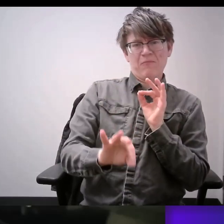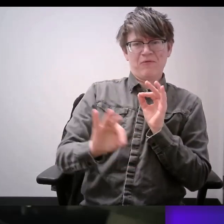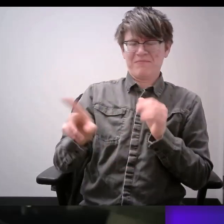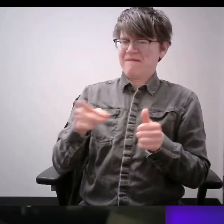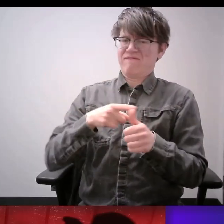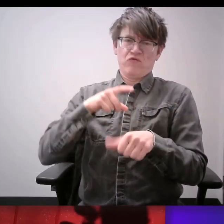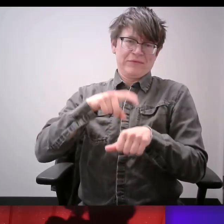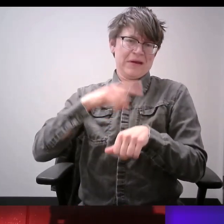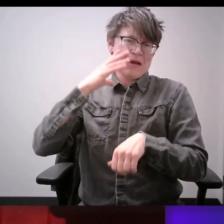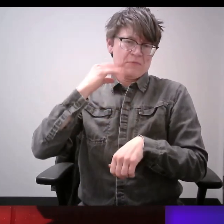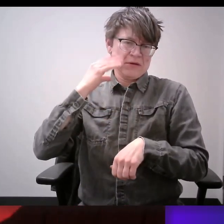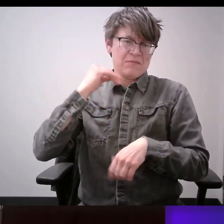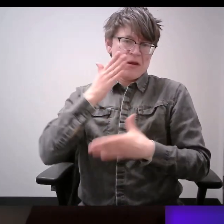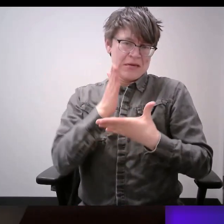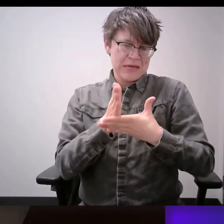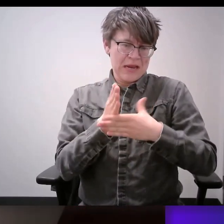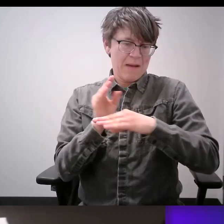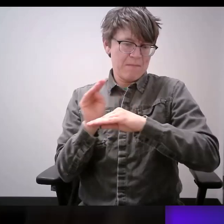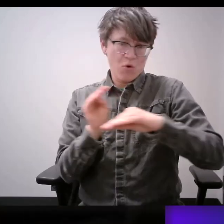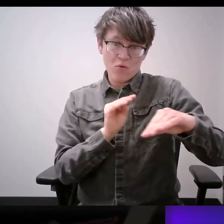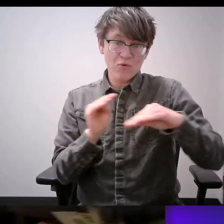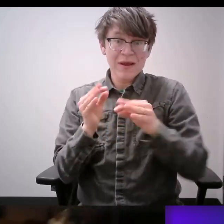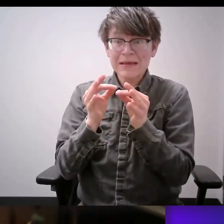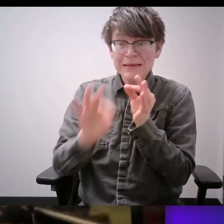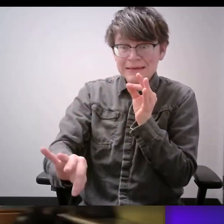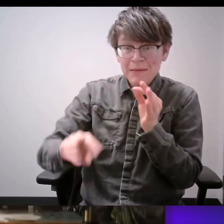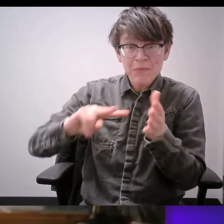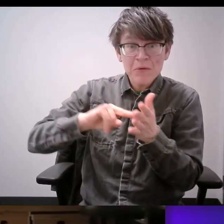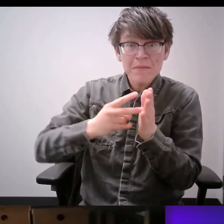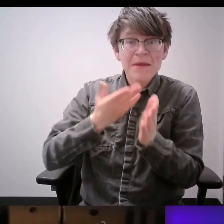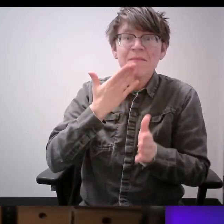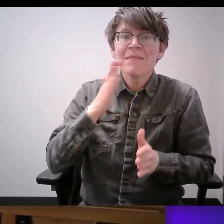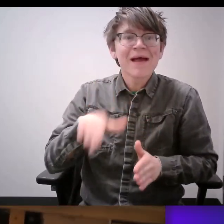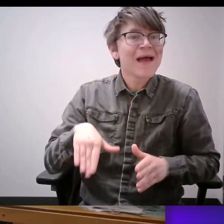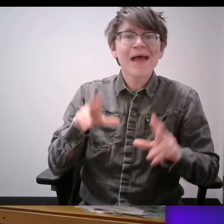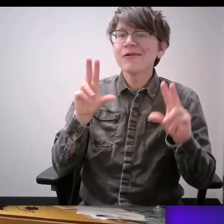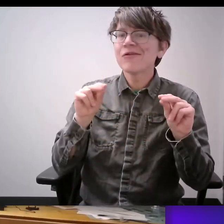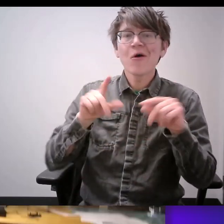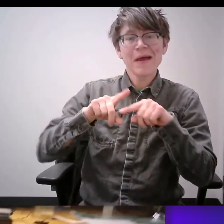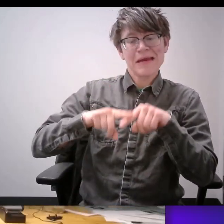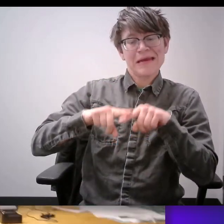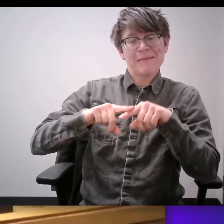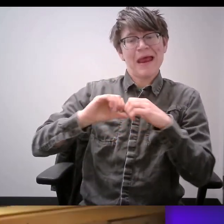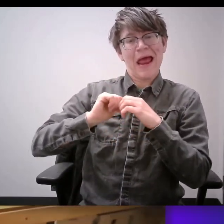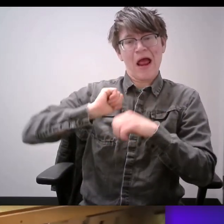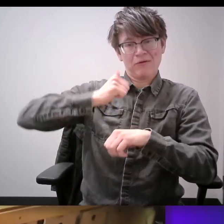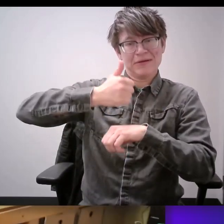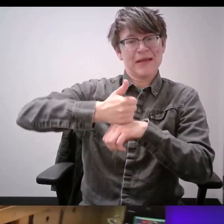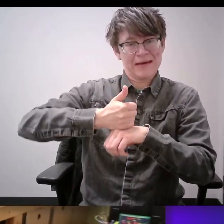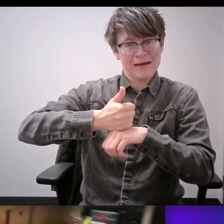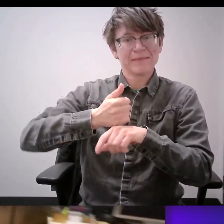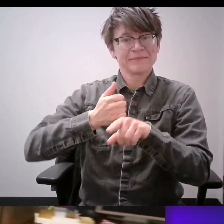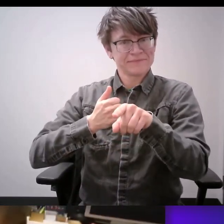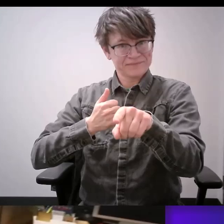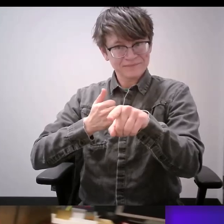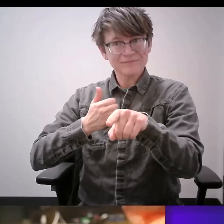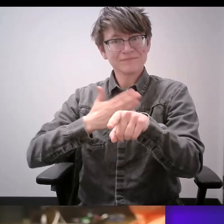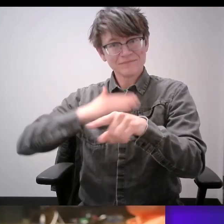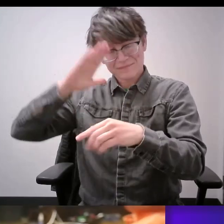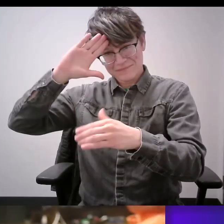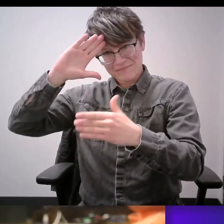stop motion. And remember, simple doesn't always mean worse. It just depends how you set things up anyways. This is a simple setup I have with my